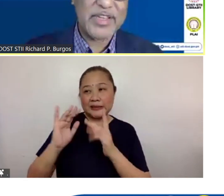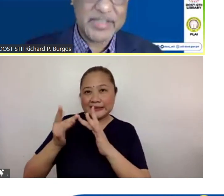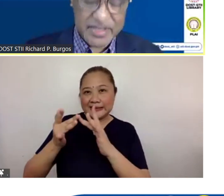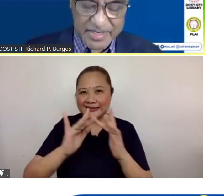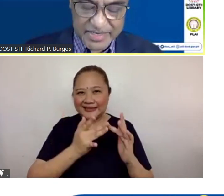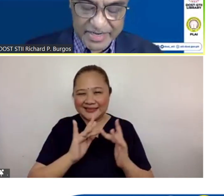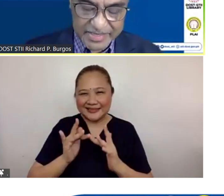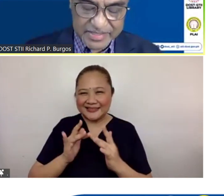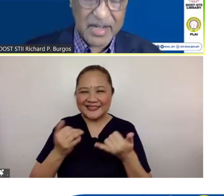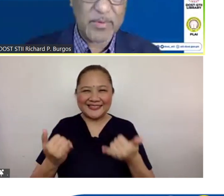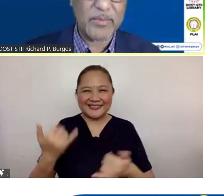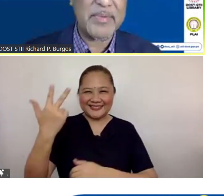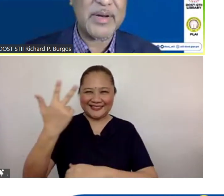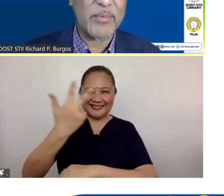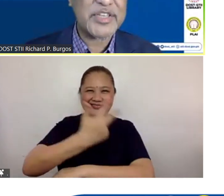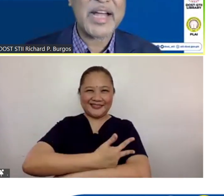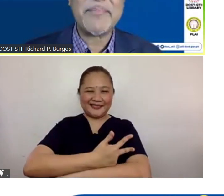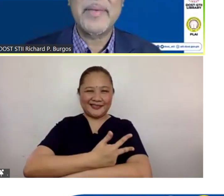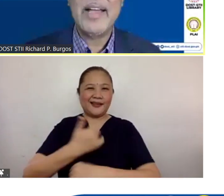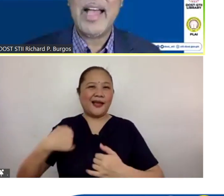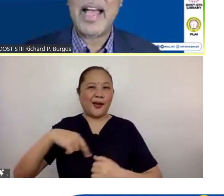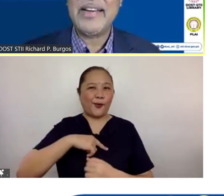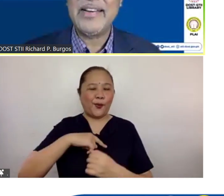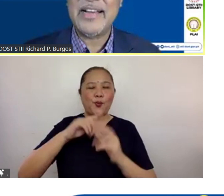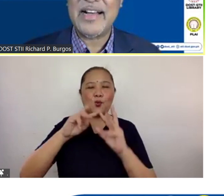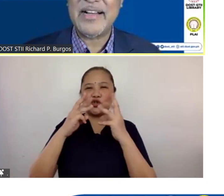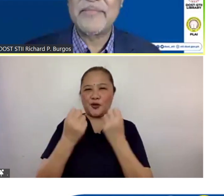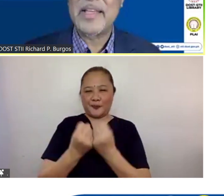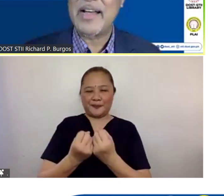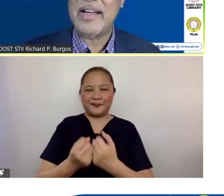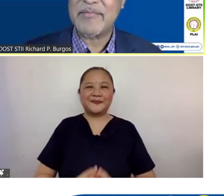through these 3 days of our webinar workshop, and